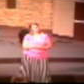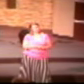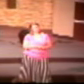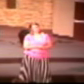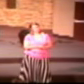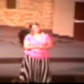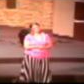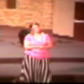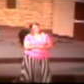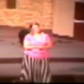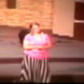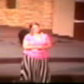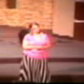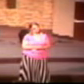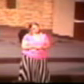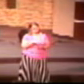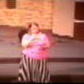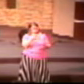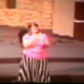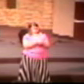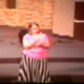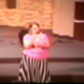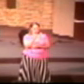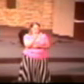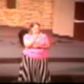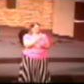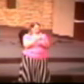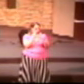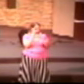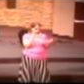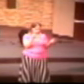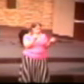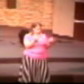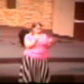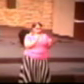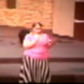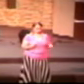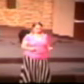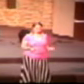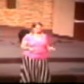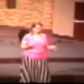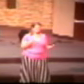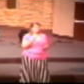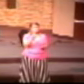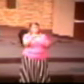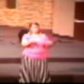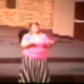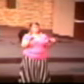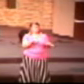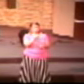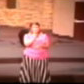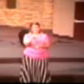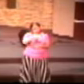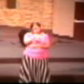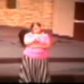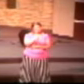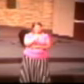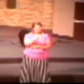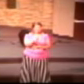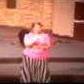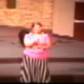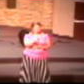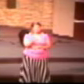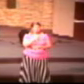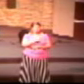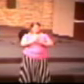that suffered a heart attack at a restaurant and nobody knew what to do, but there was one person there that could do CPR. And the person came and